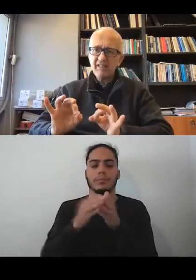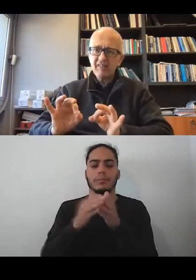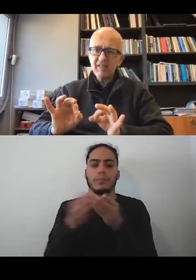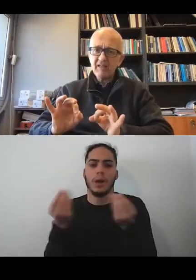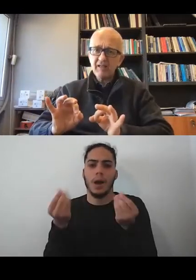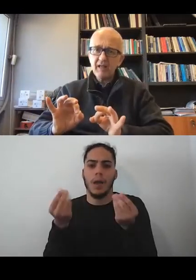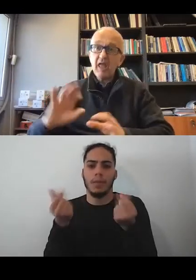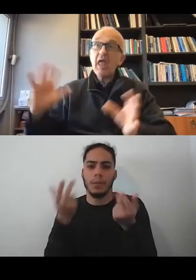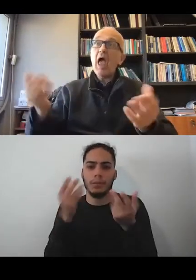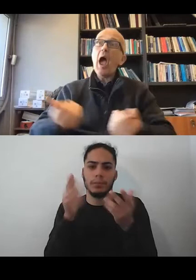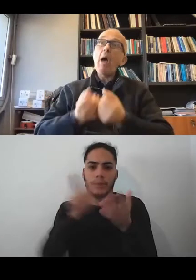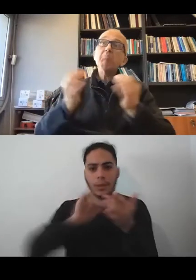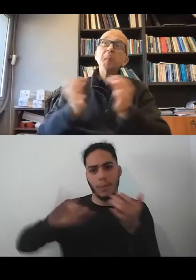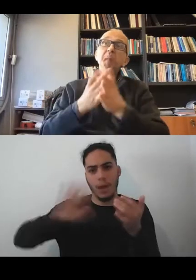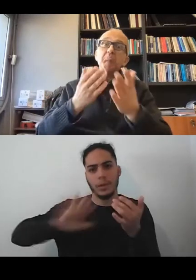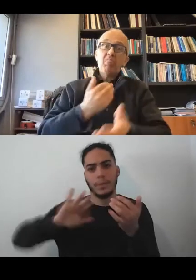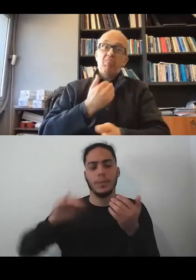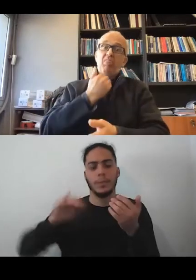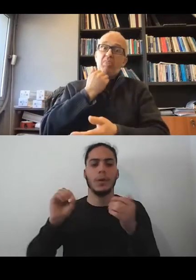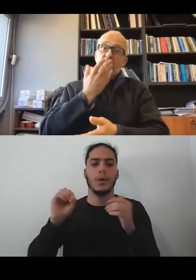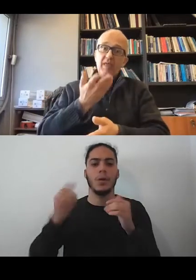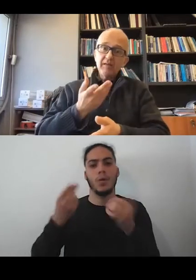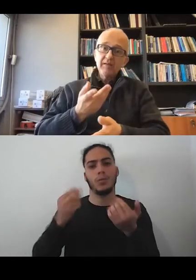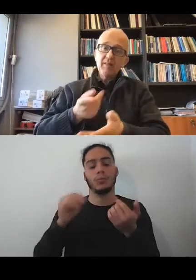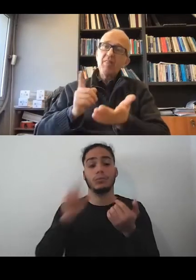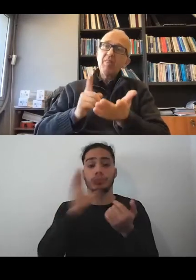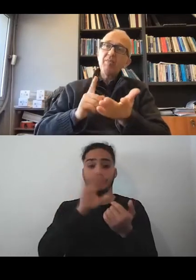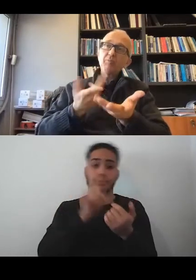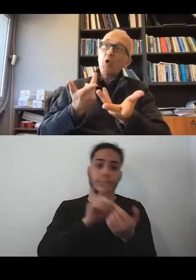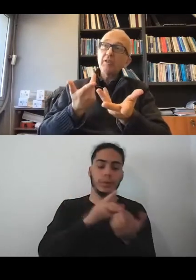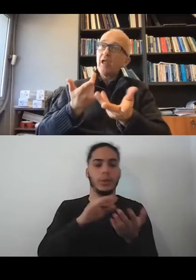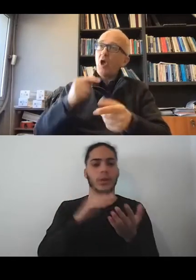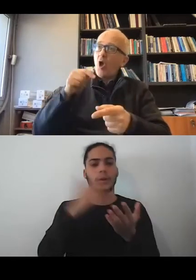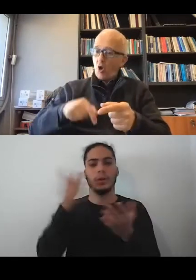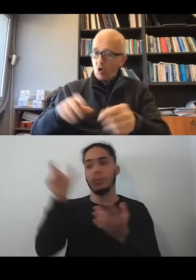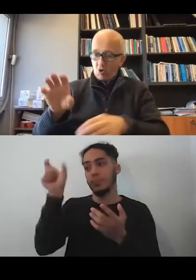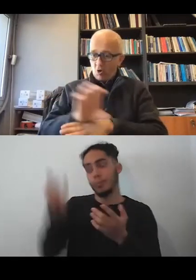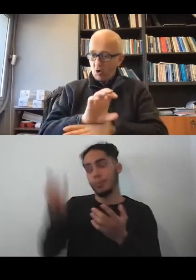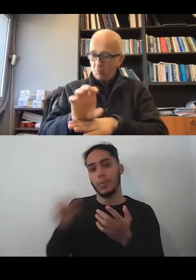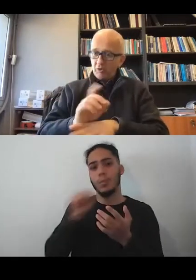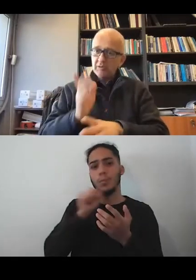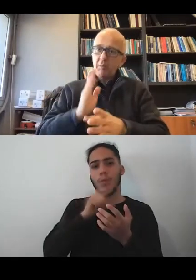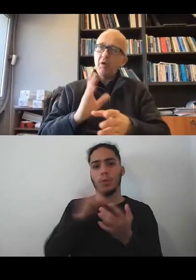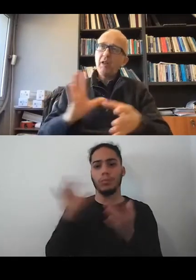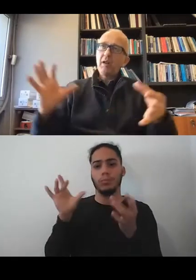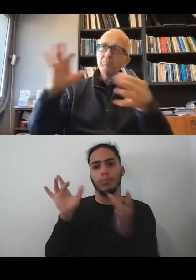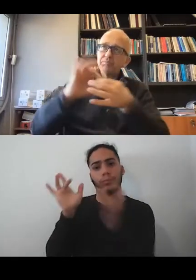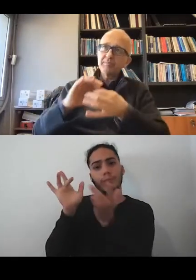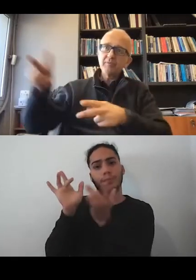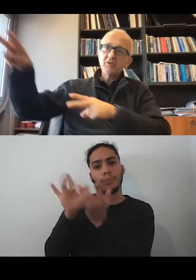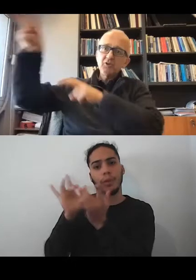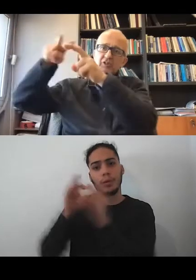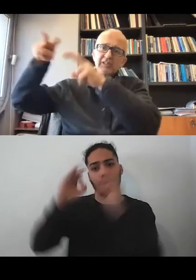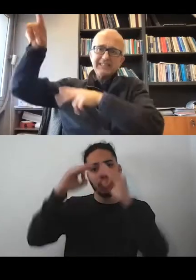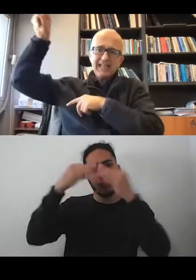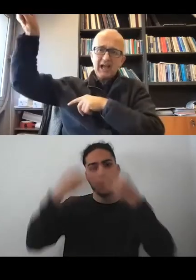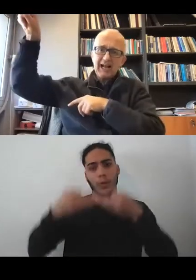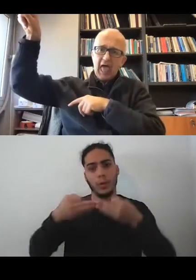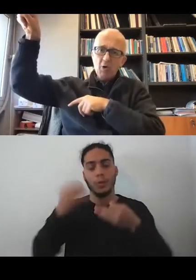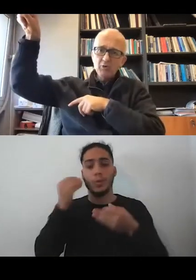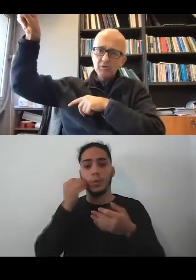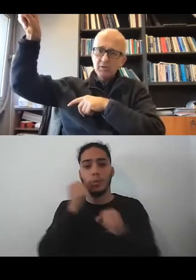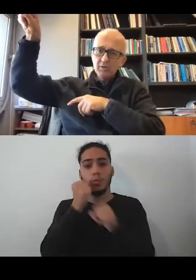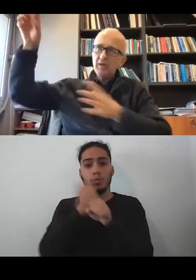Or alternatively, the user could connect to the platform as a service,